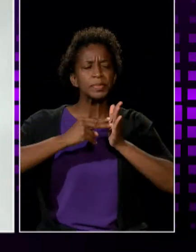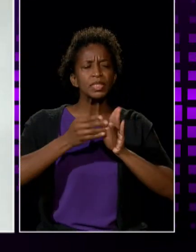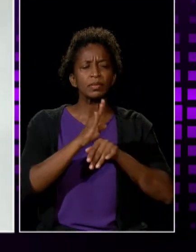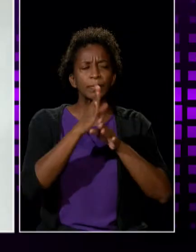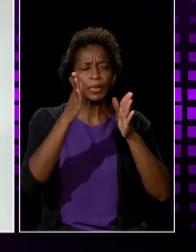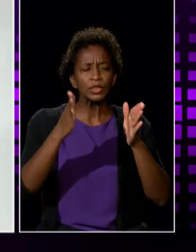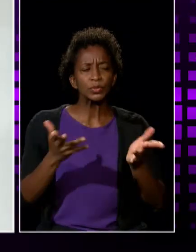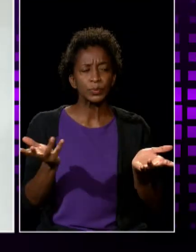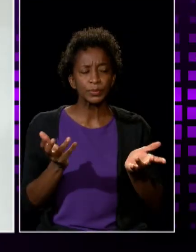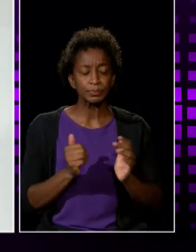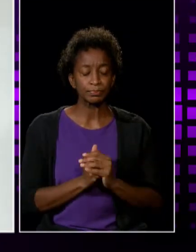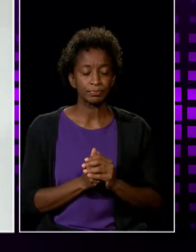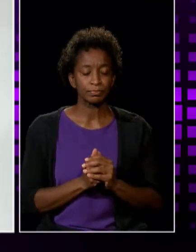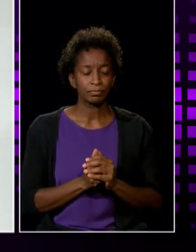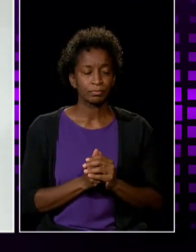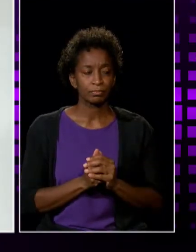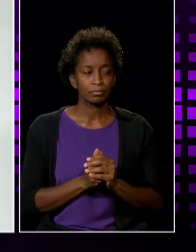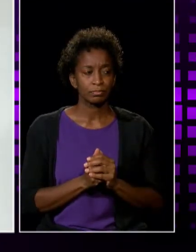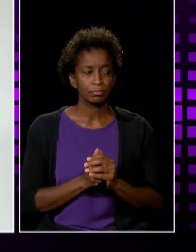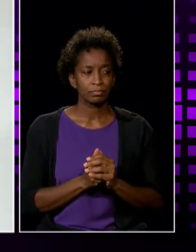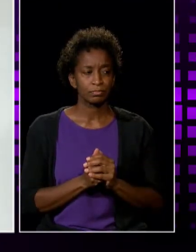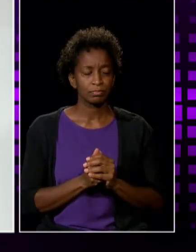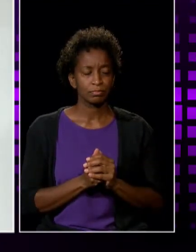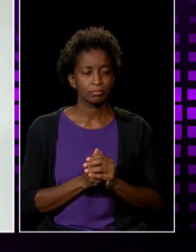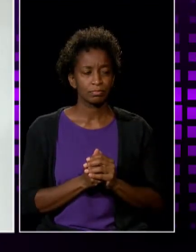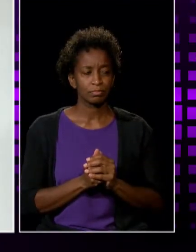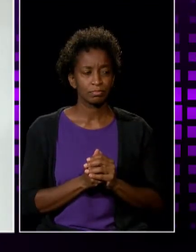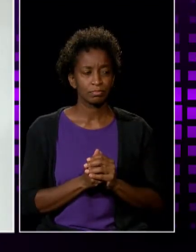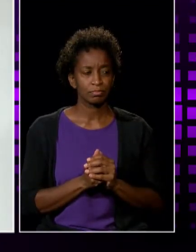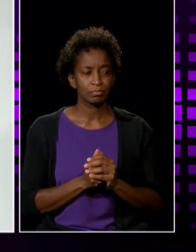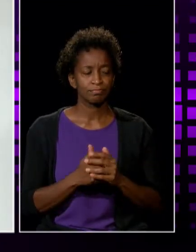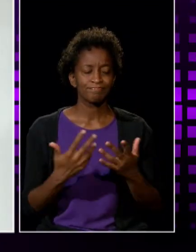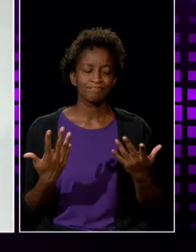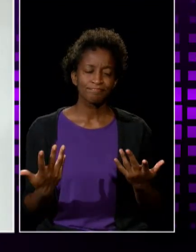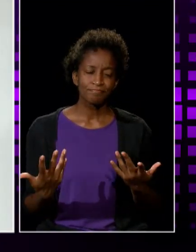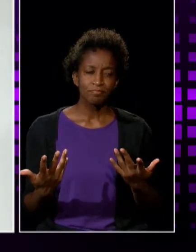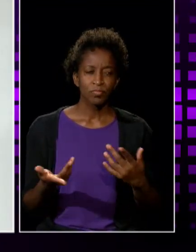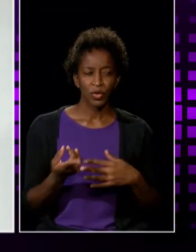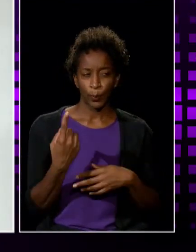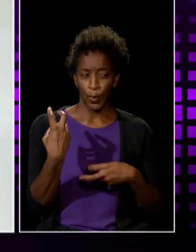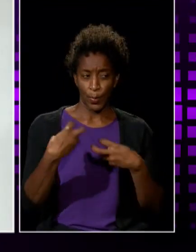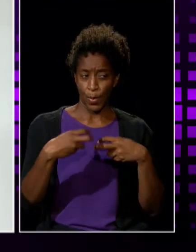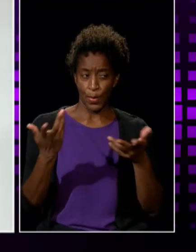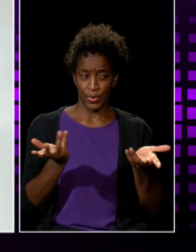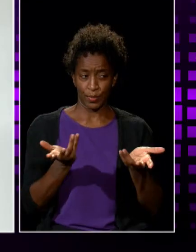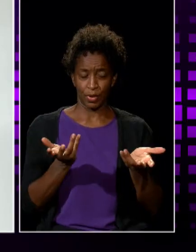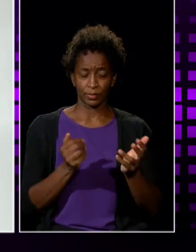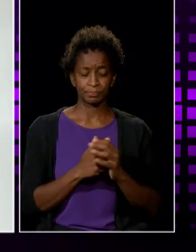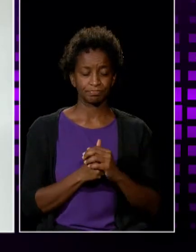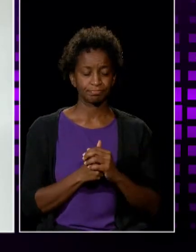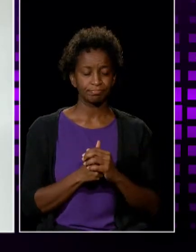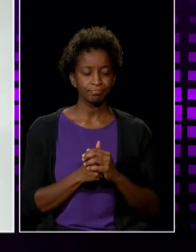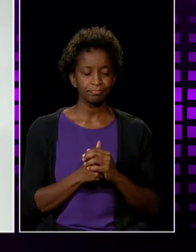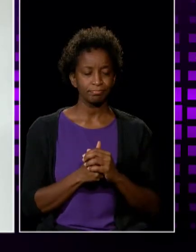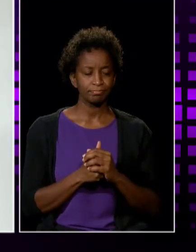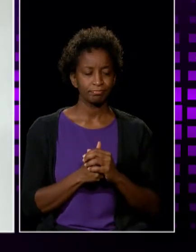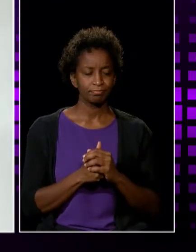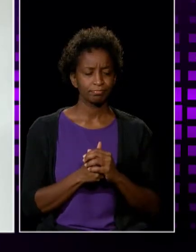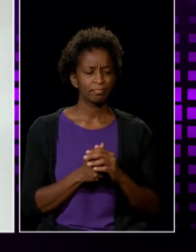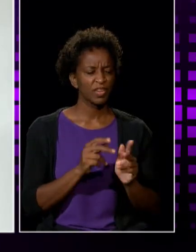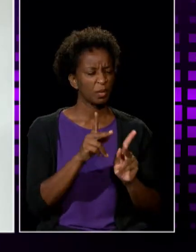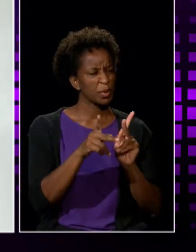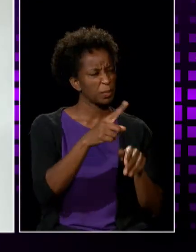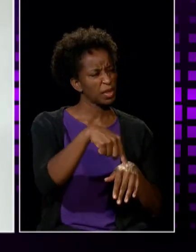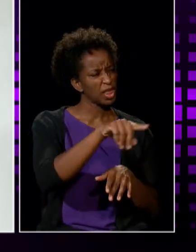empty symbolism. Um, but the problem with this, however, is that the everyday Barbadian wouldn't necessarily feel